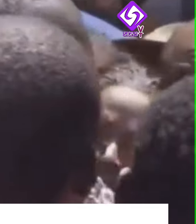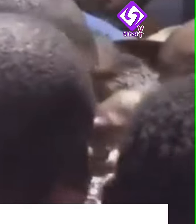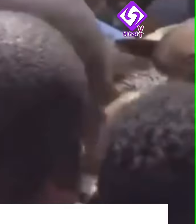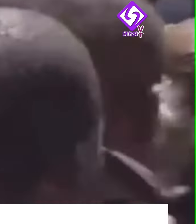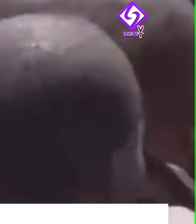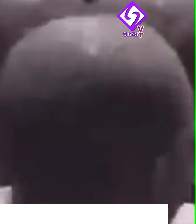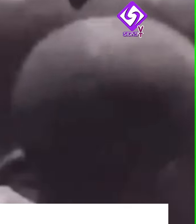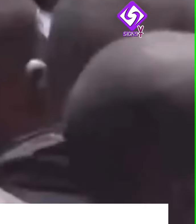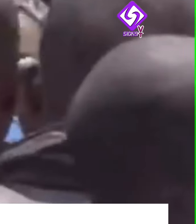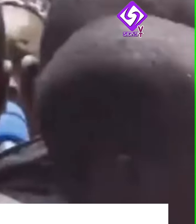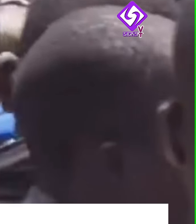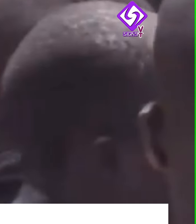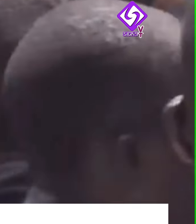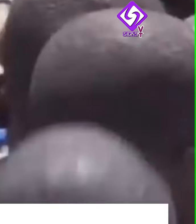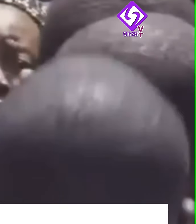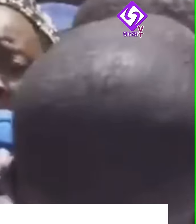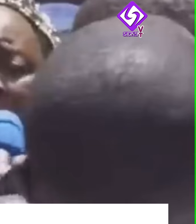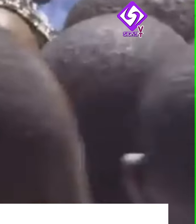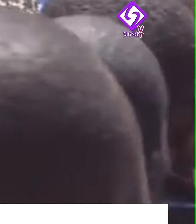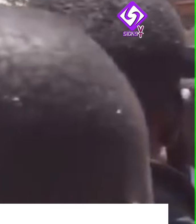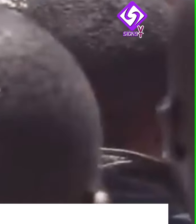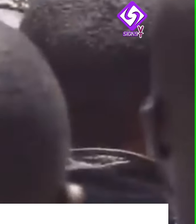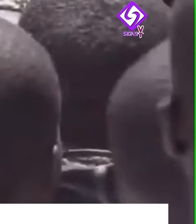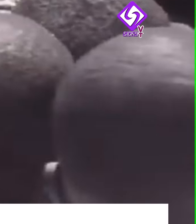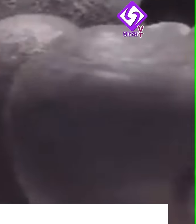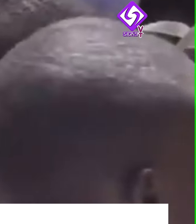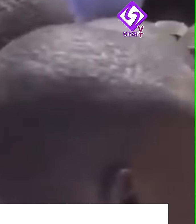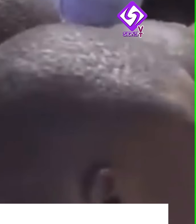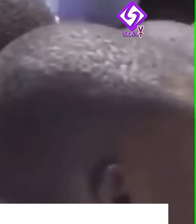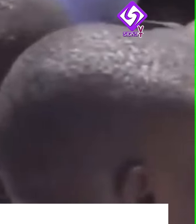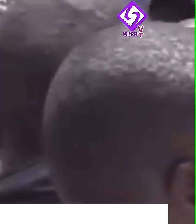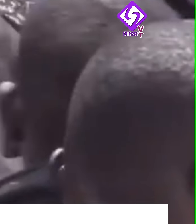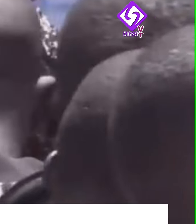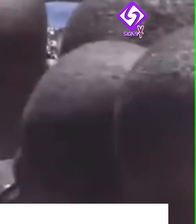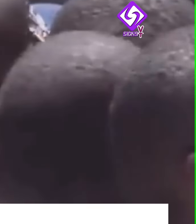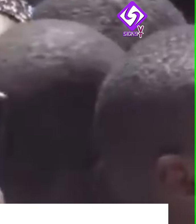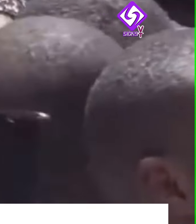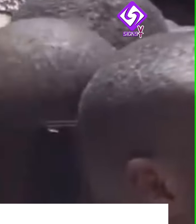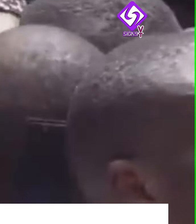Hello? Hebu tutulie kidogo niseme kidogo tu.